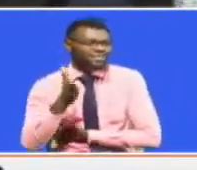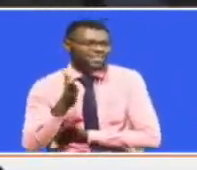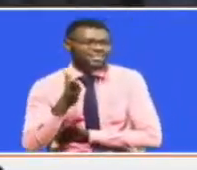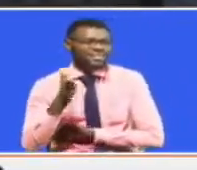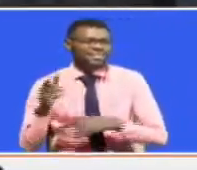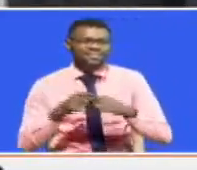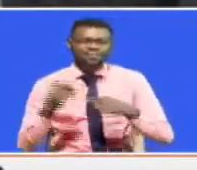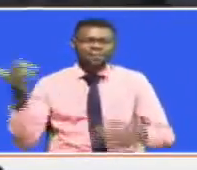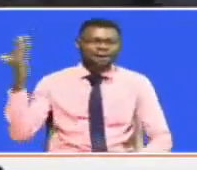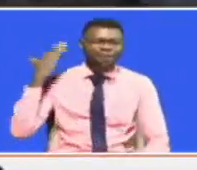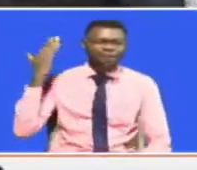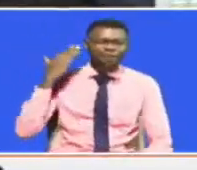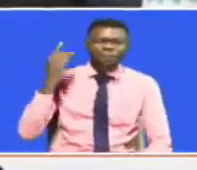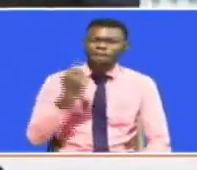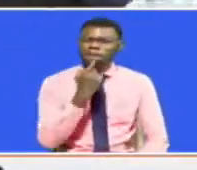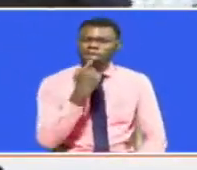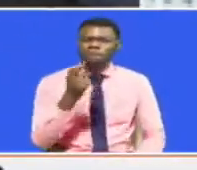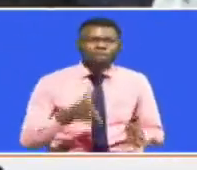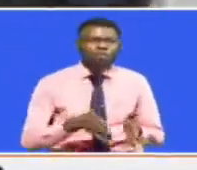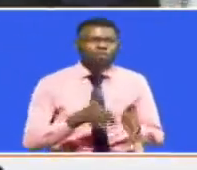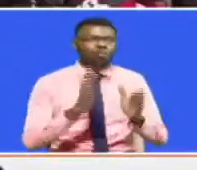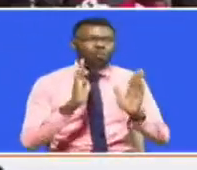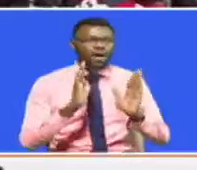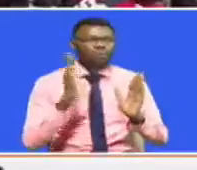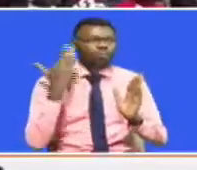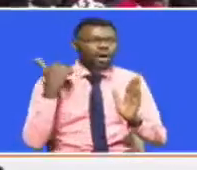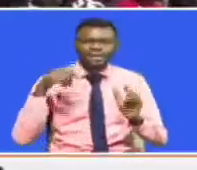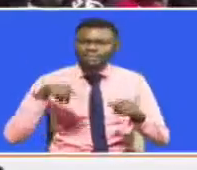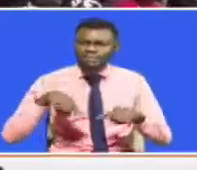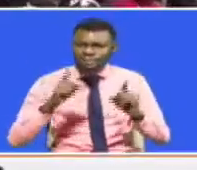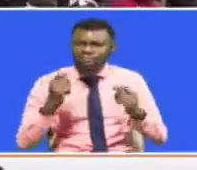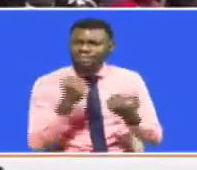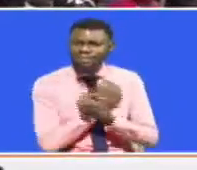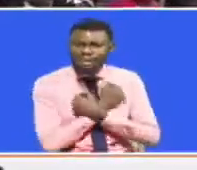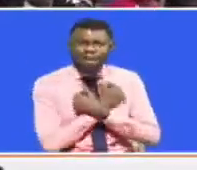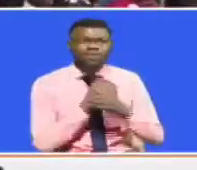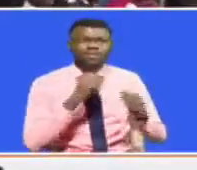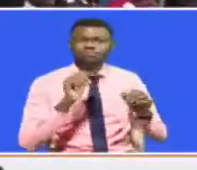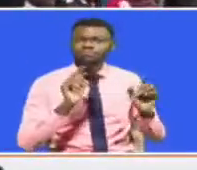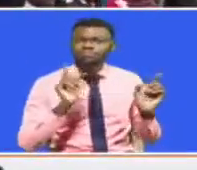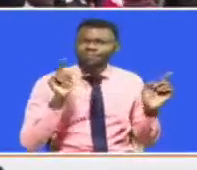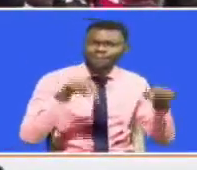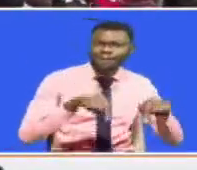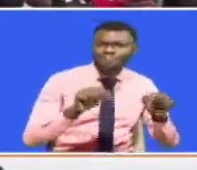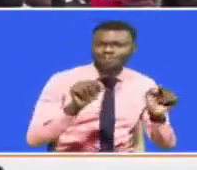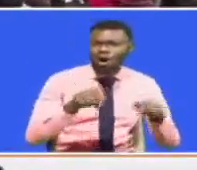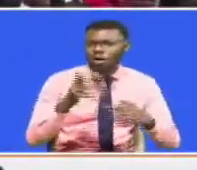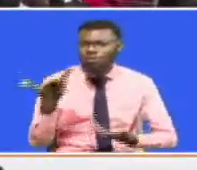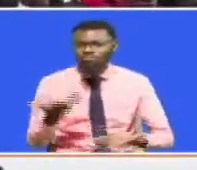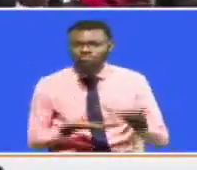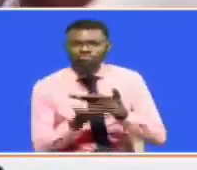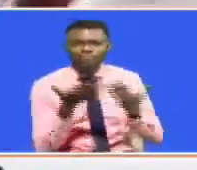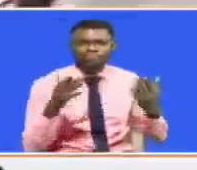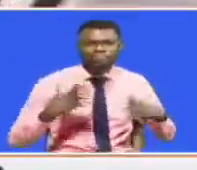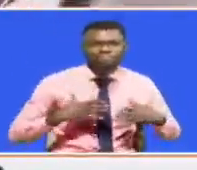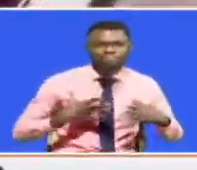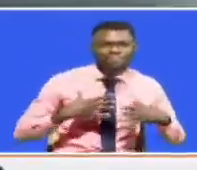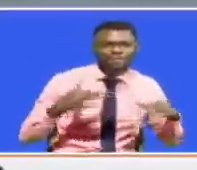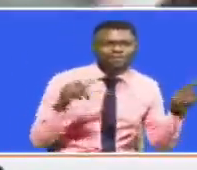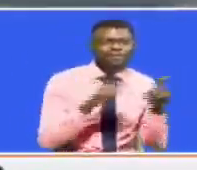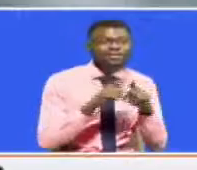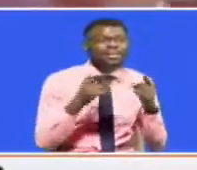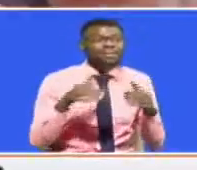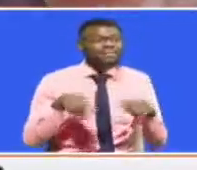late Daniel Moi, who is touted as the most hands-on president who had serious grassroots engagement. Out of the regions already